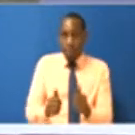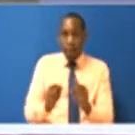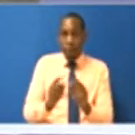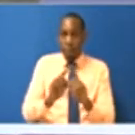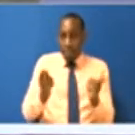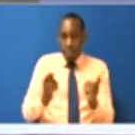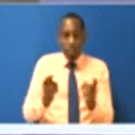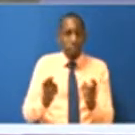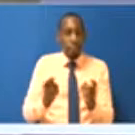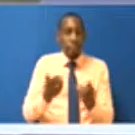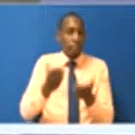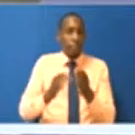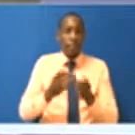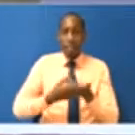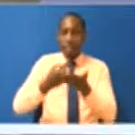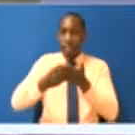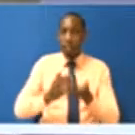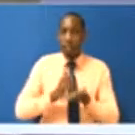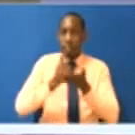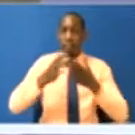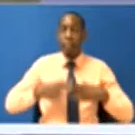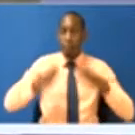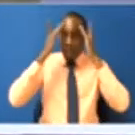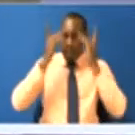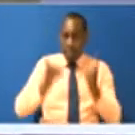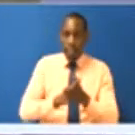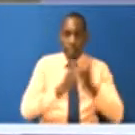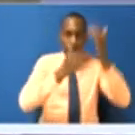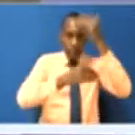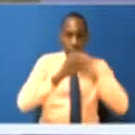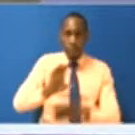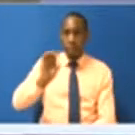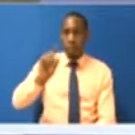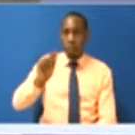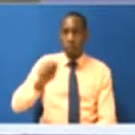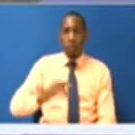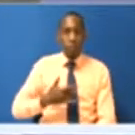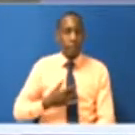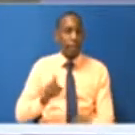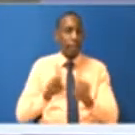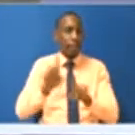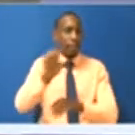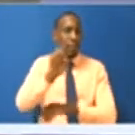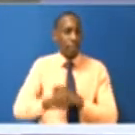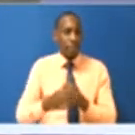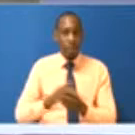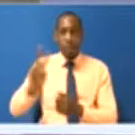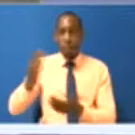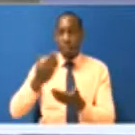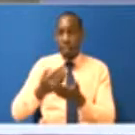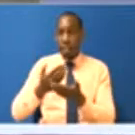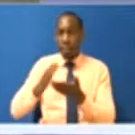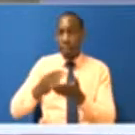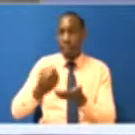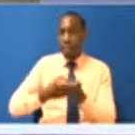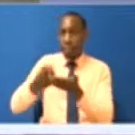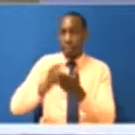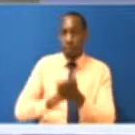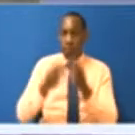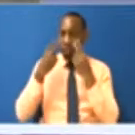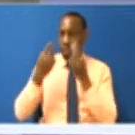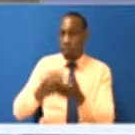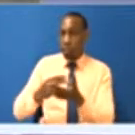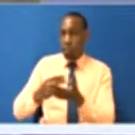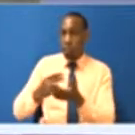whether this debate helped a few of them to make their minds up professor daughter did you get that sense in the second part of the debate because you said you saw two